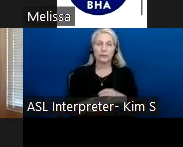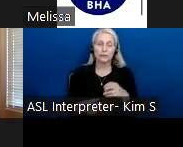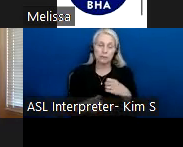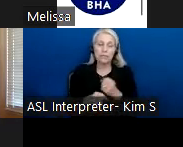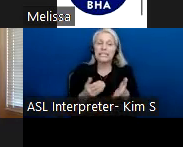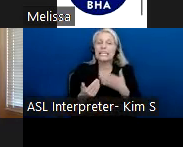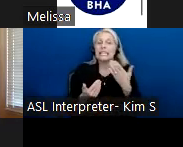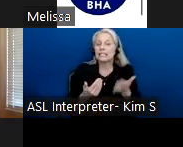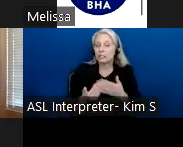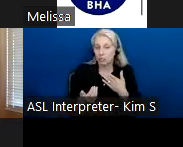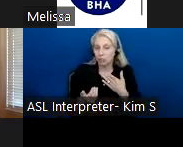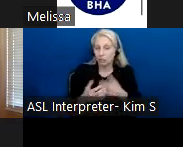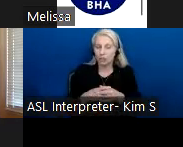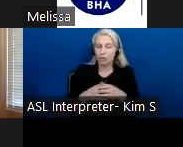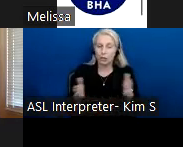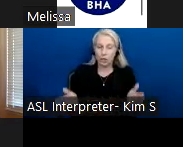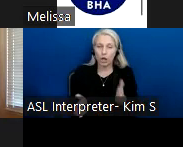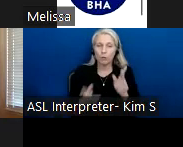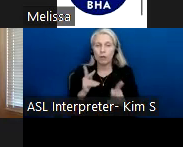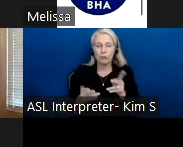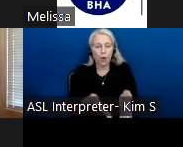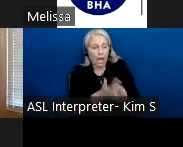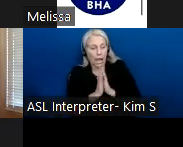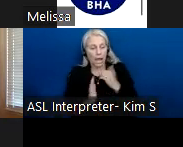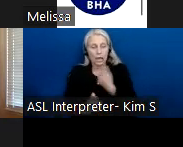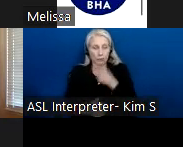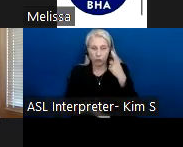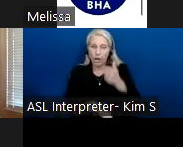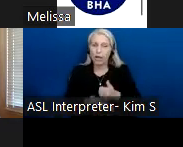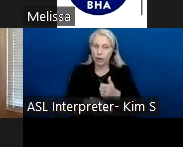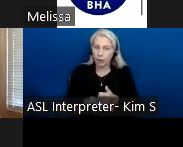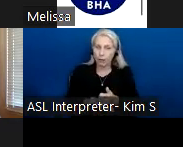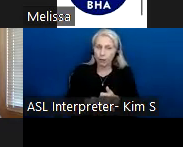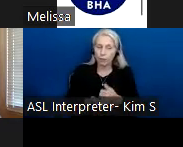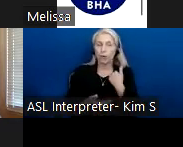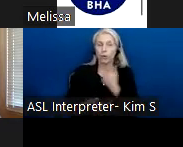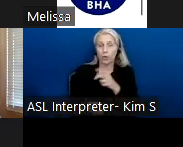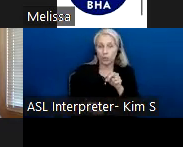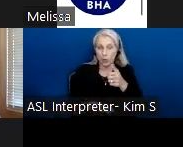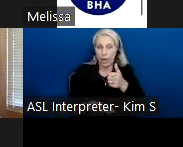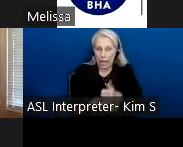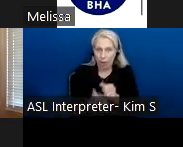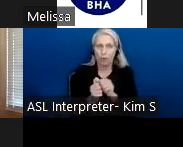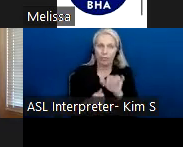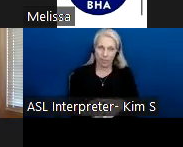much easier. We encourage people to ask us for help, and we do help with that.